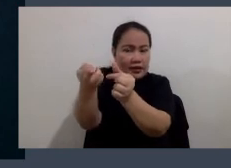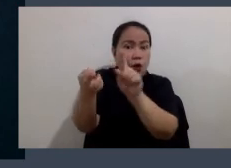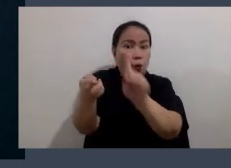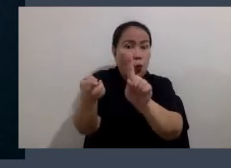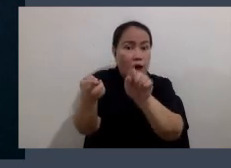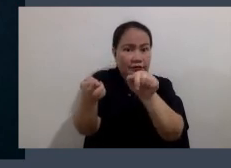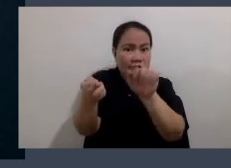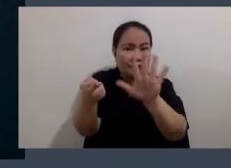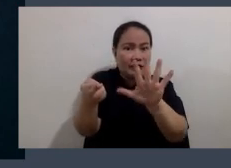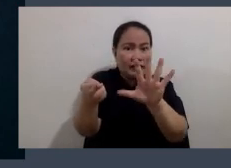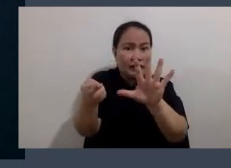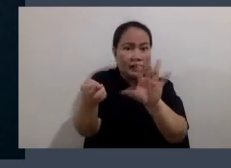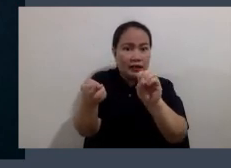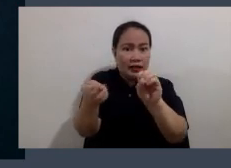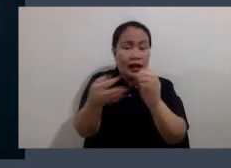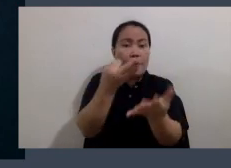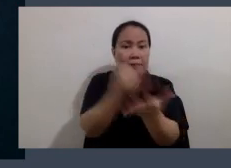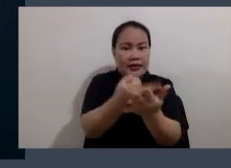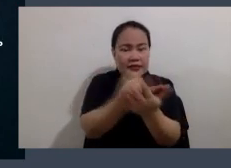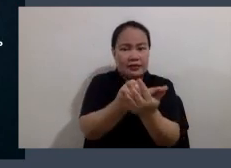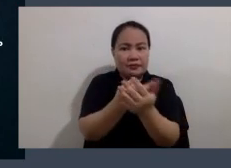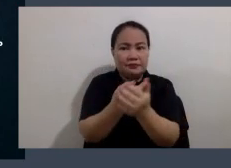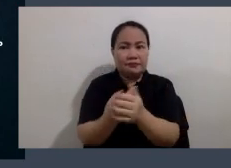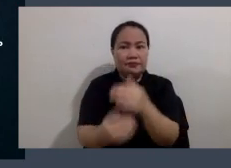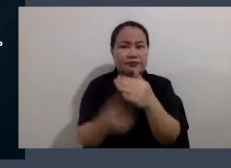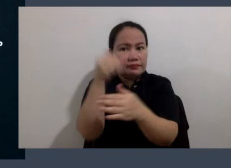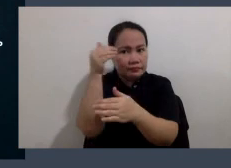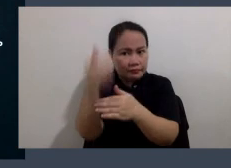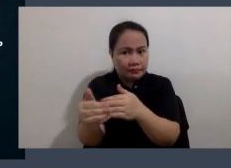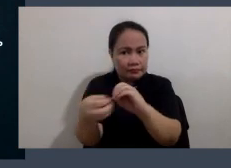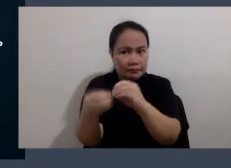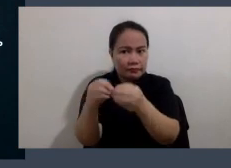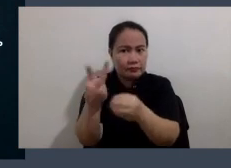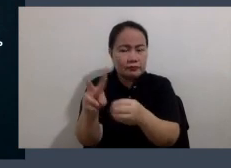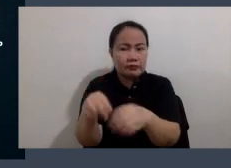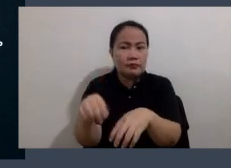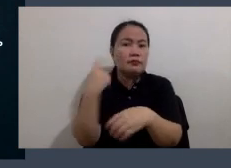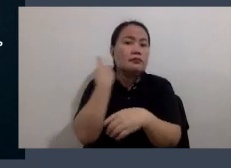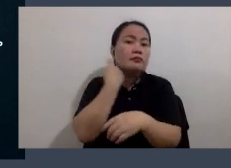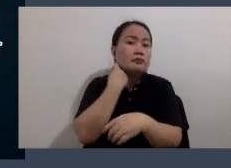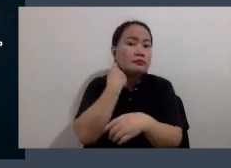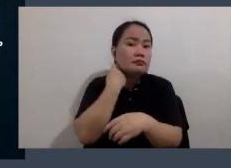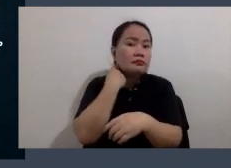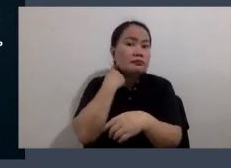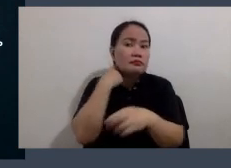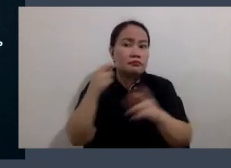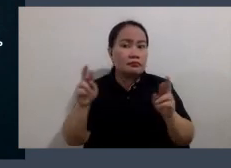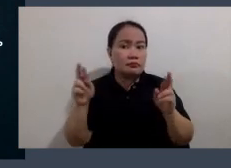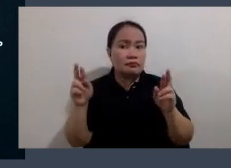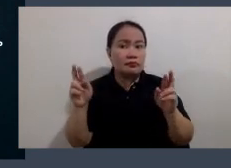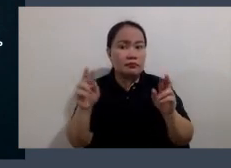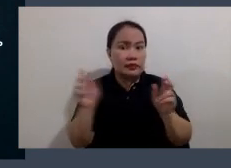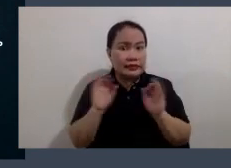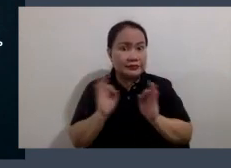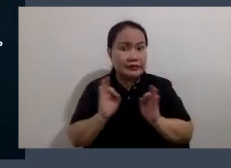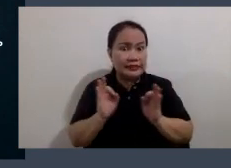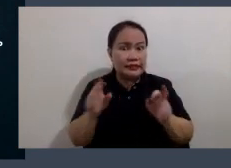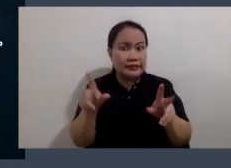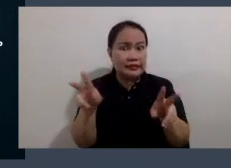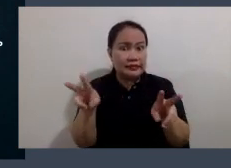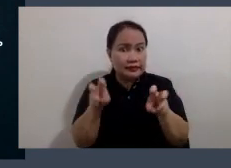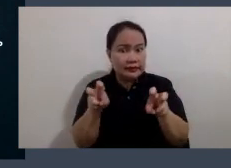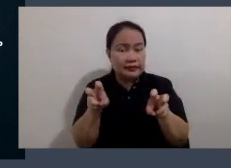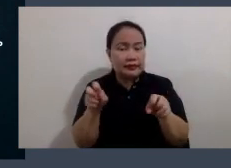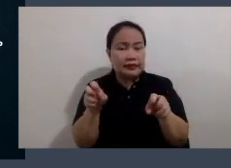positive 150 pesos. Next, the temperature of the freezer is set at 15 degrees below